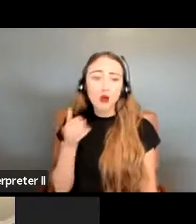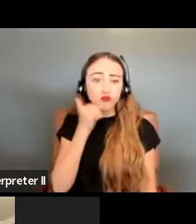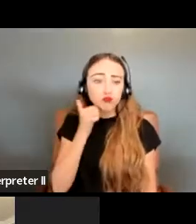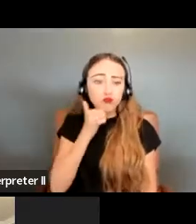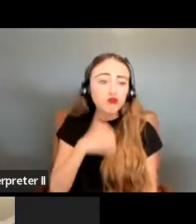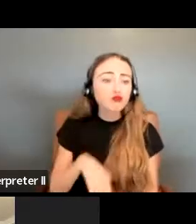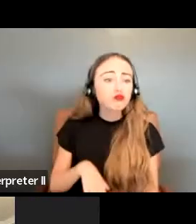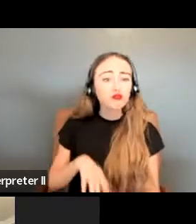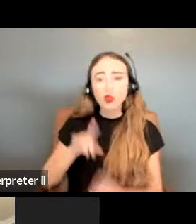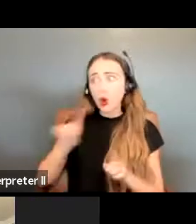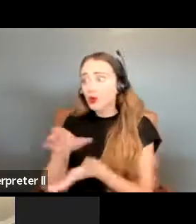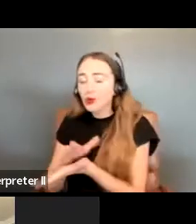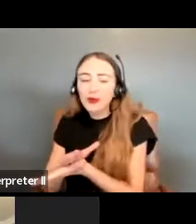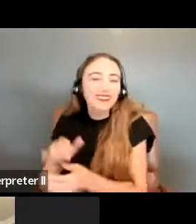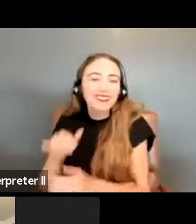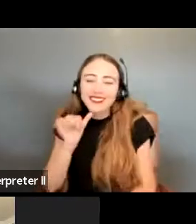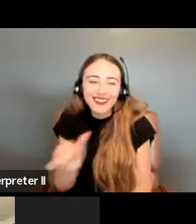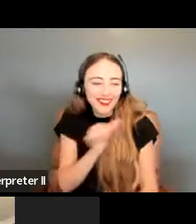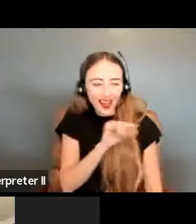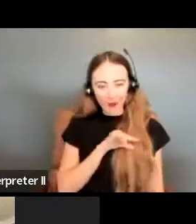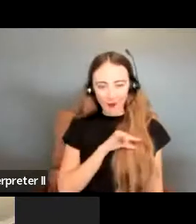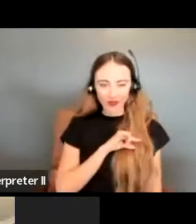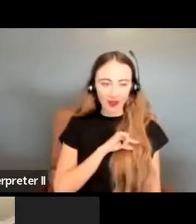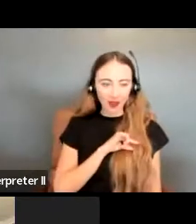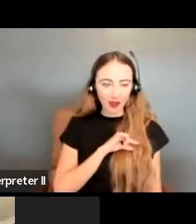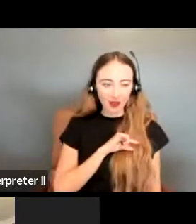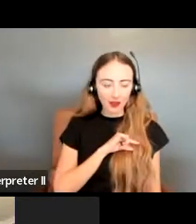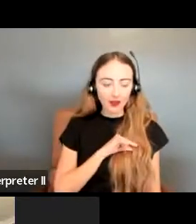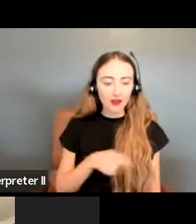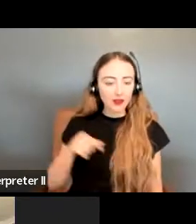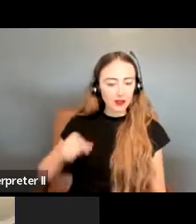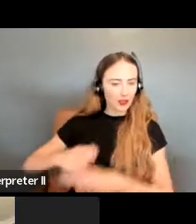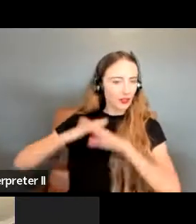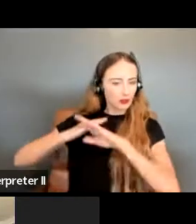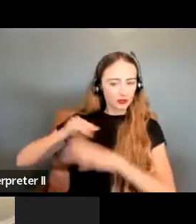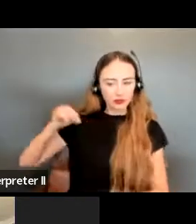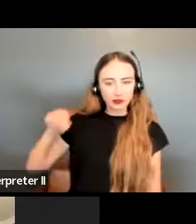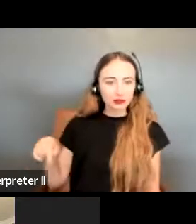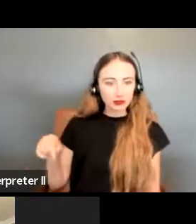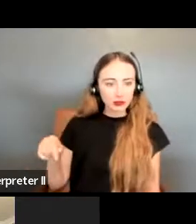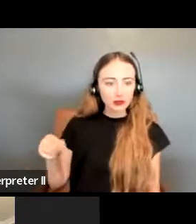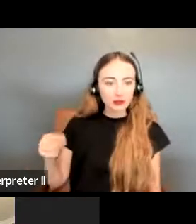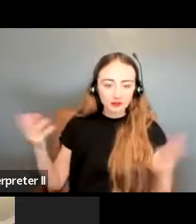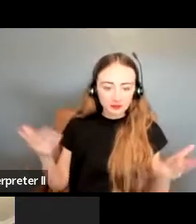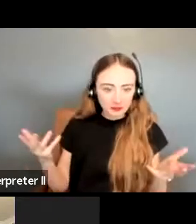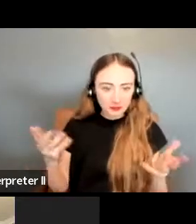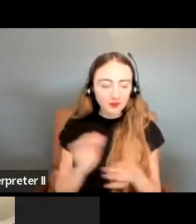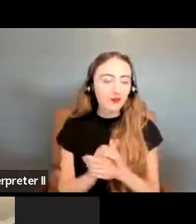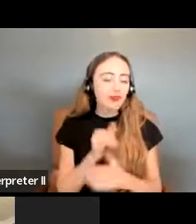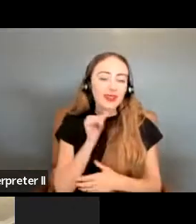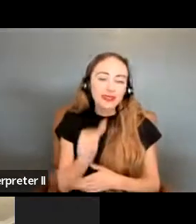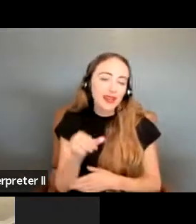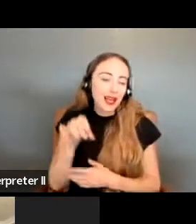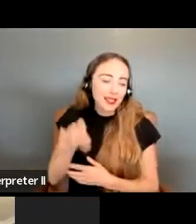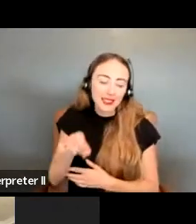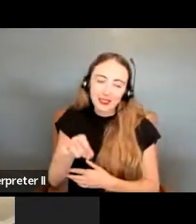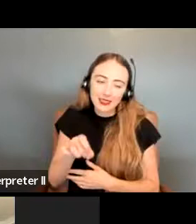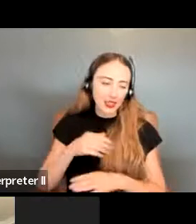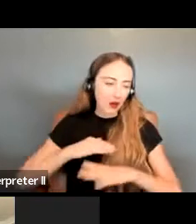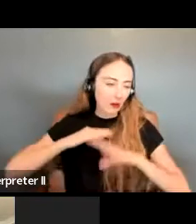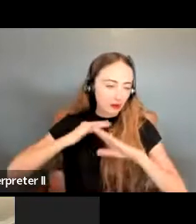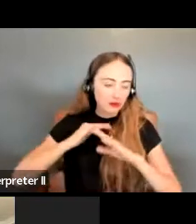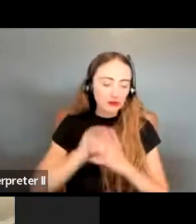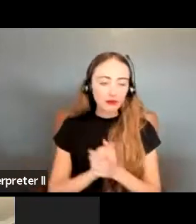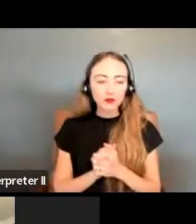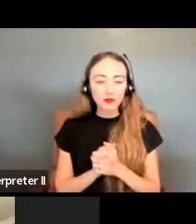school, would not qualify for appointment. The prohibition on former WMATA employees being appointed is an unnecessary impediment.